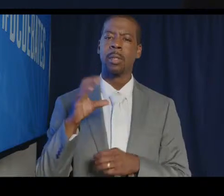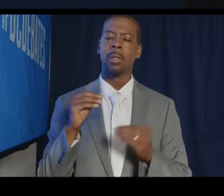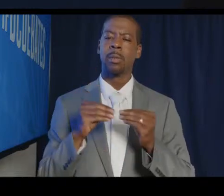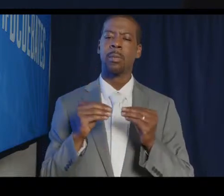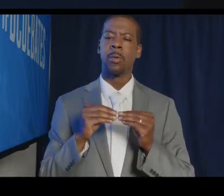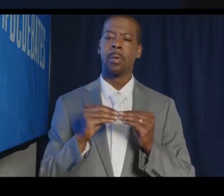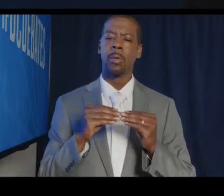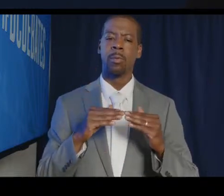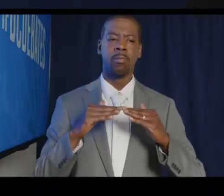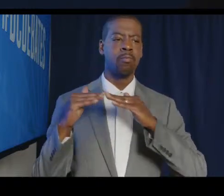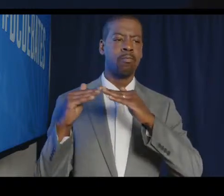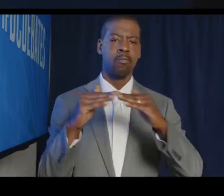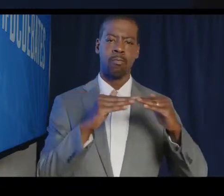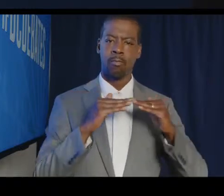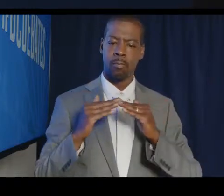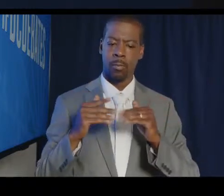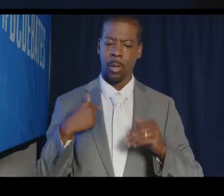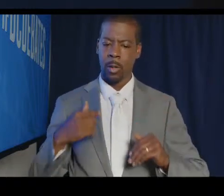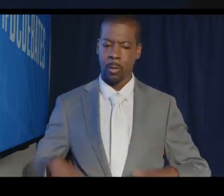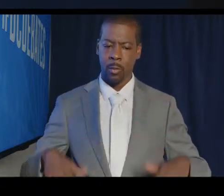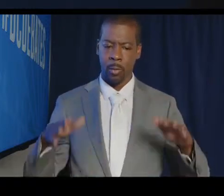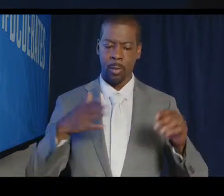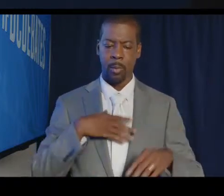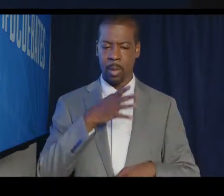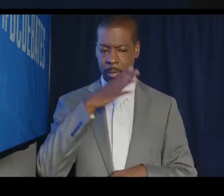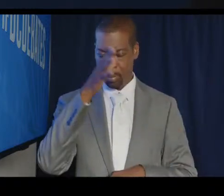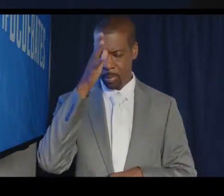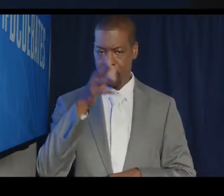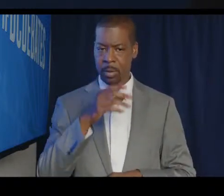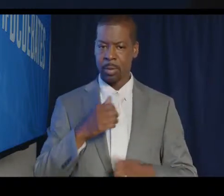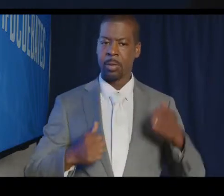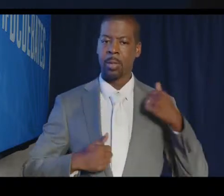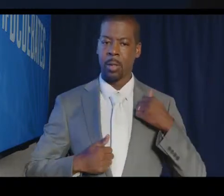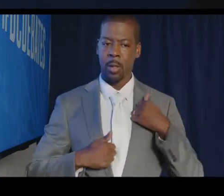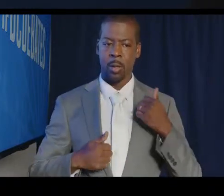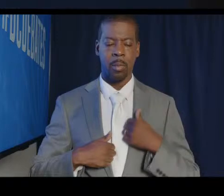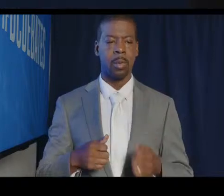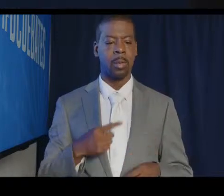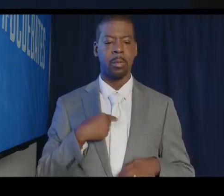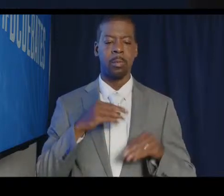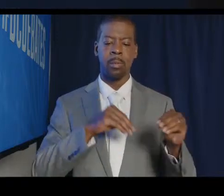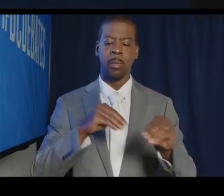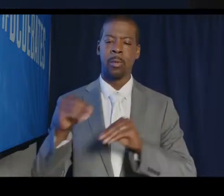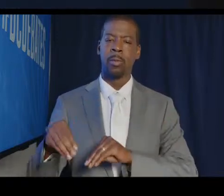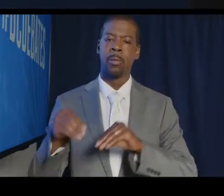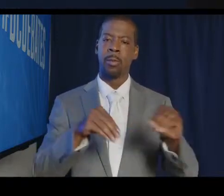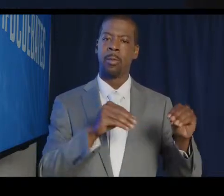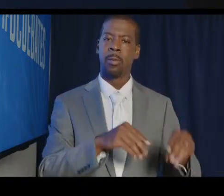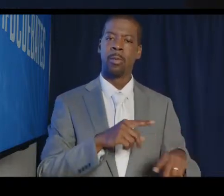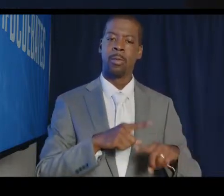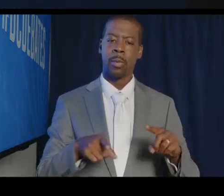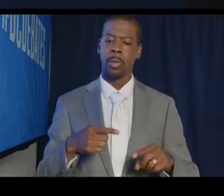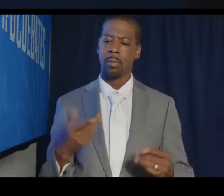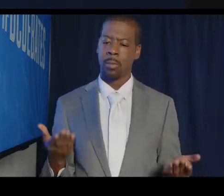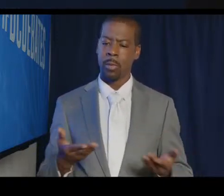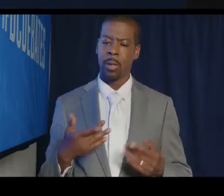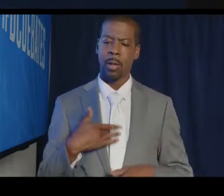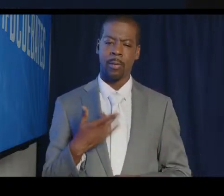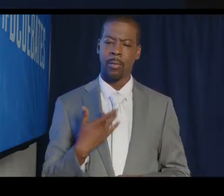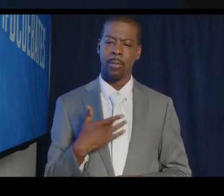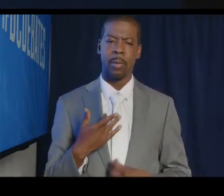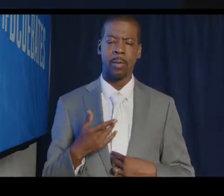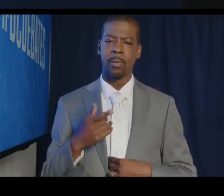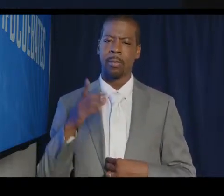I grew up as a military kid, moved around from zip code to zip code. And what I found in DC is that it's not really living up to